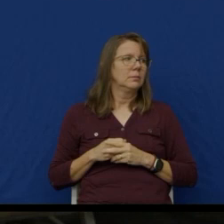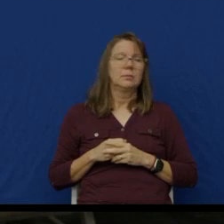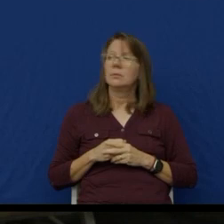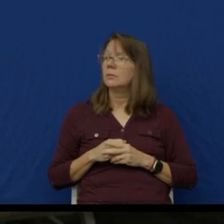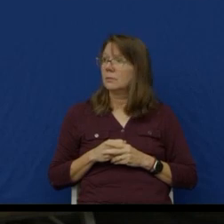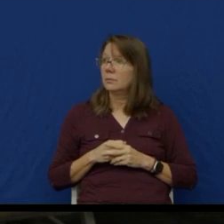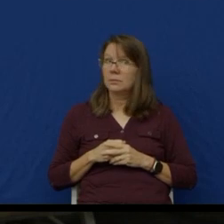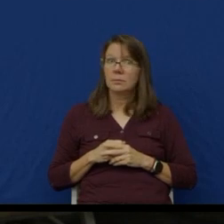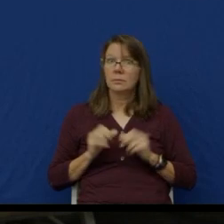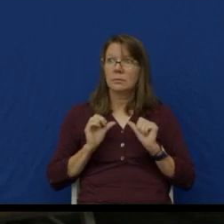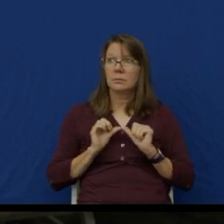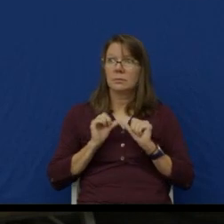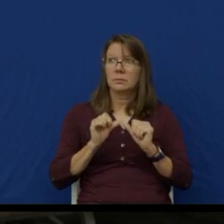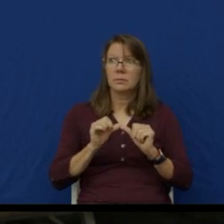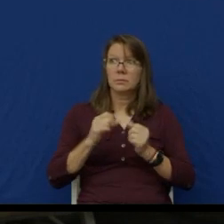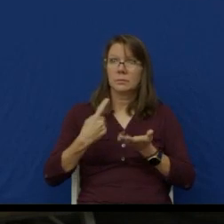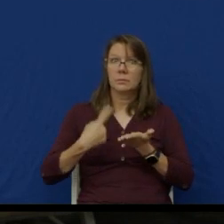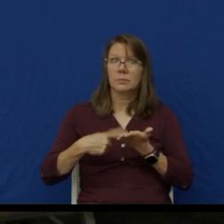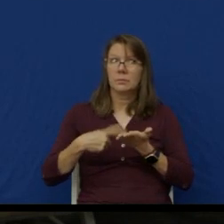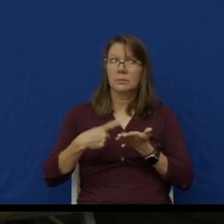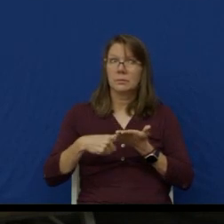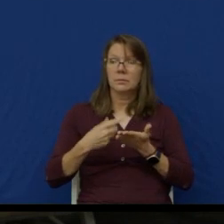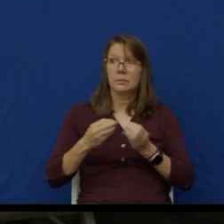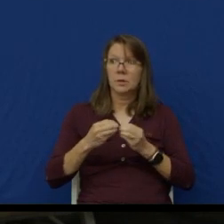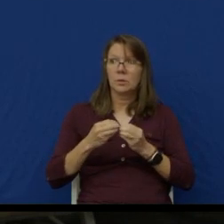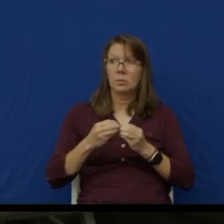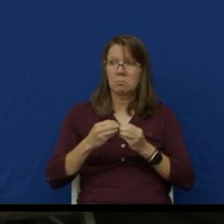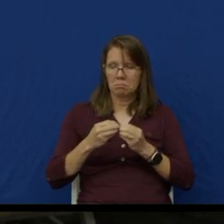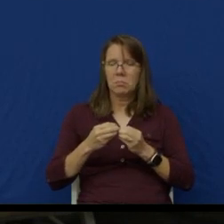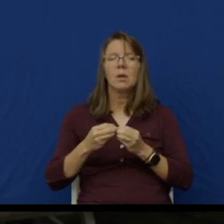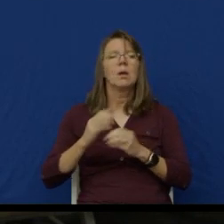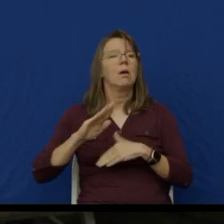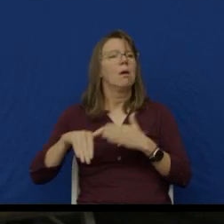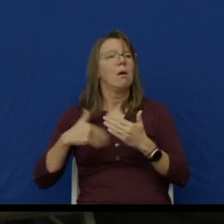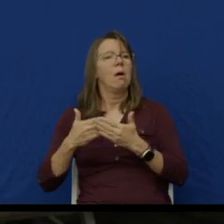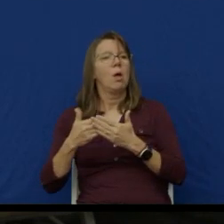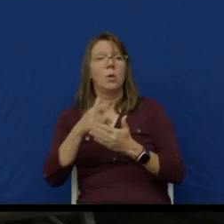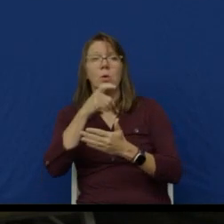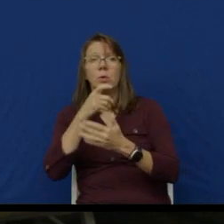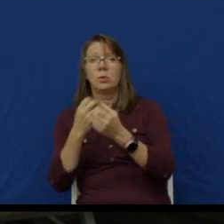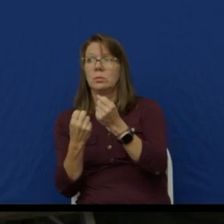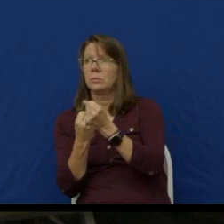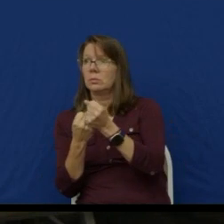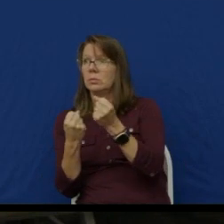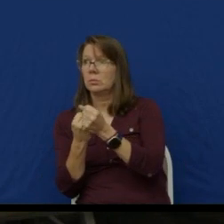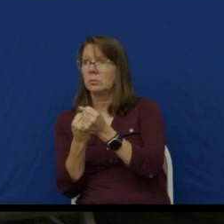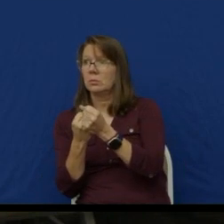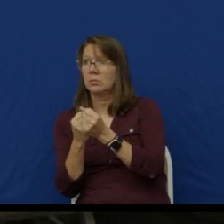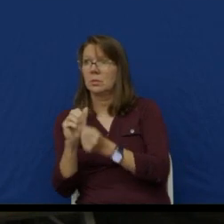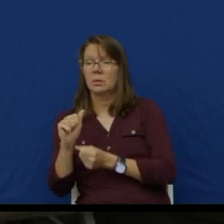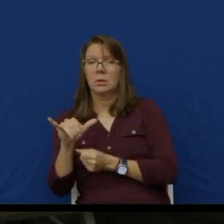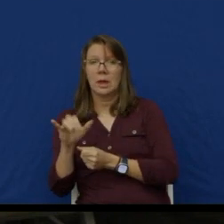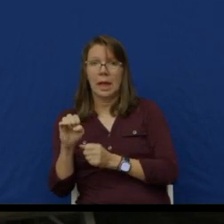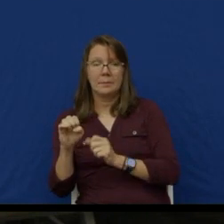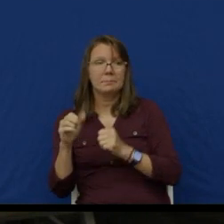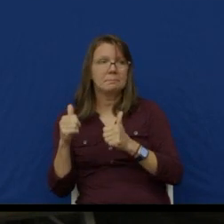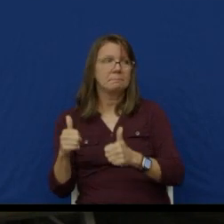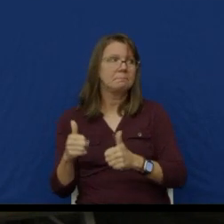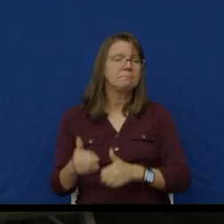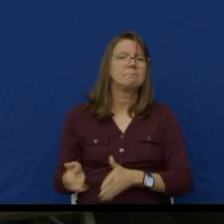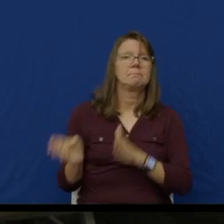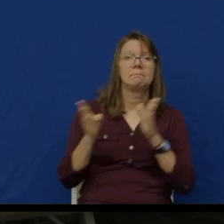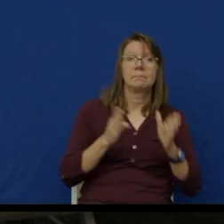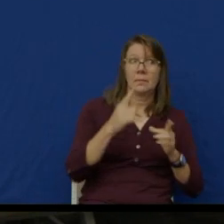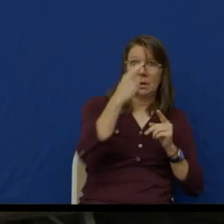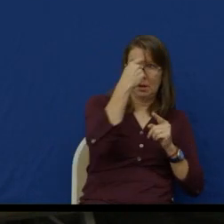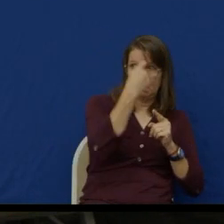Further discussion? All those in favor of approving the consent agenda say aye. Aye.